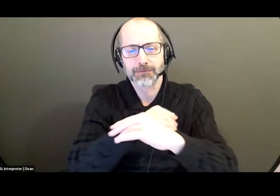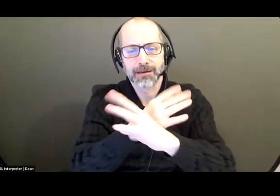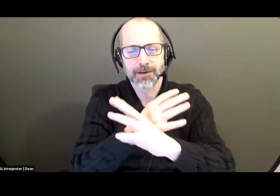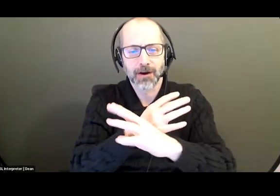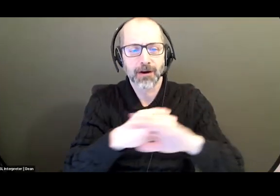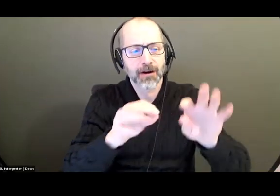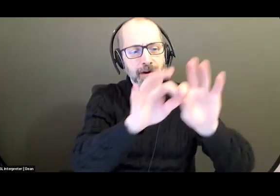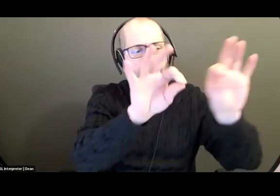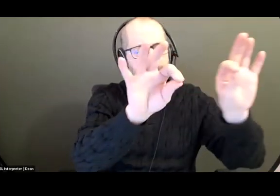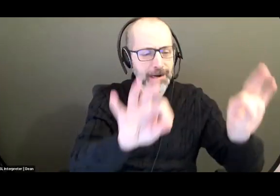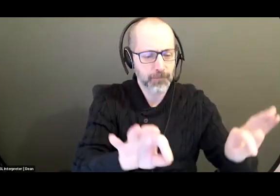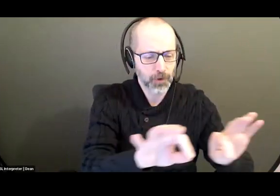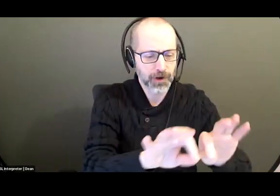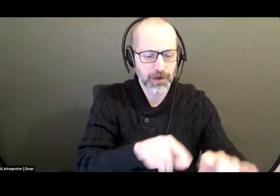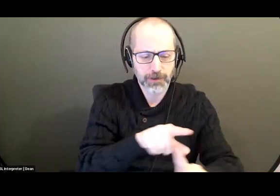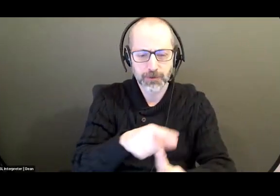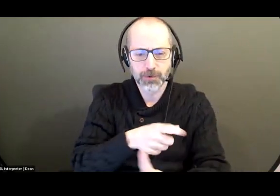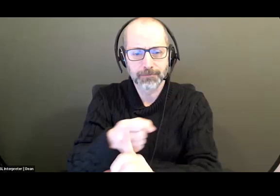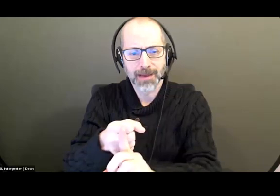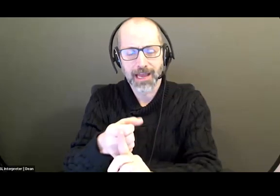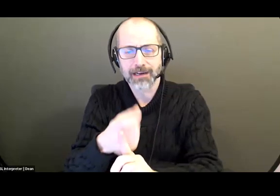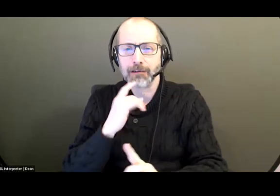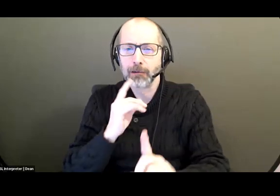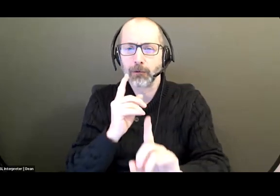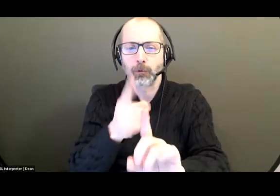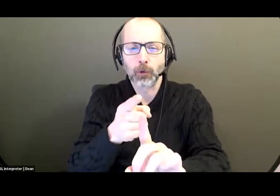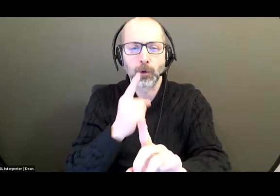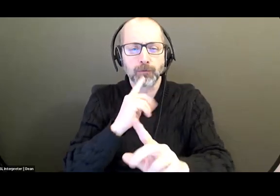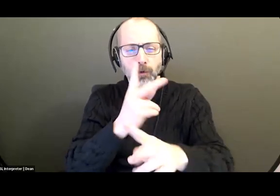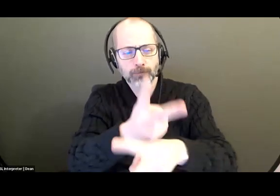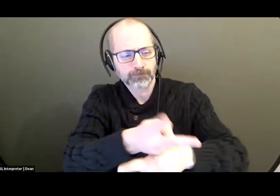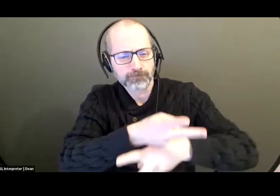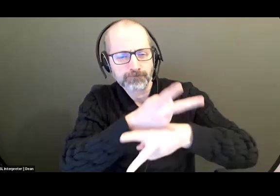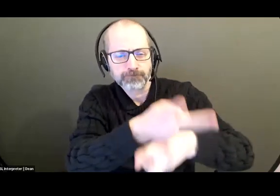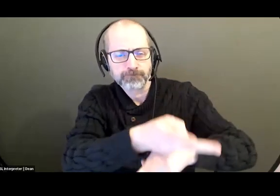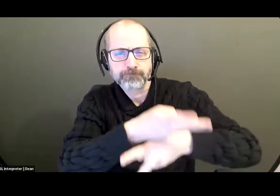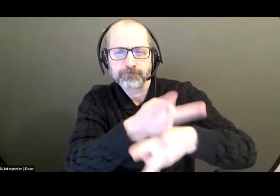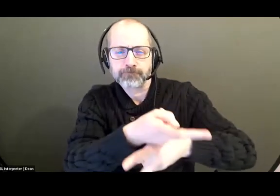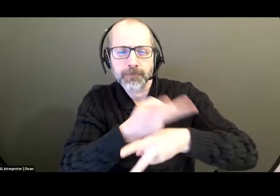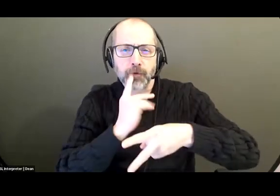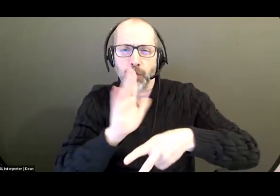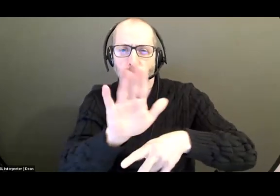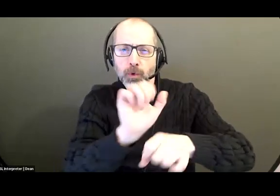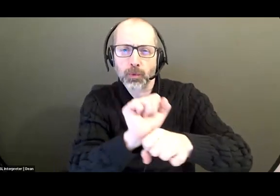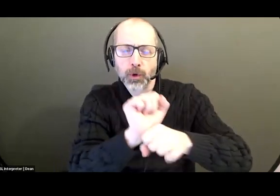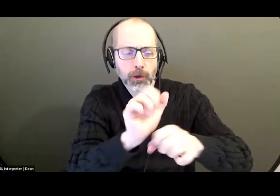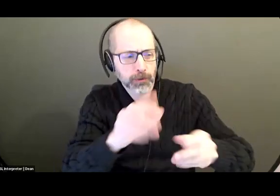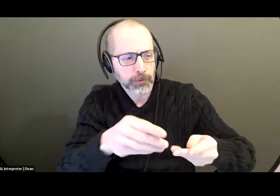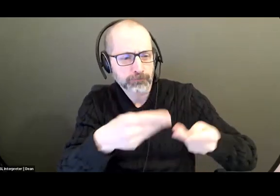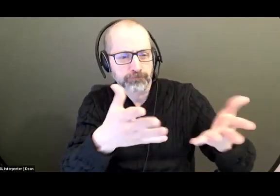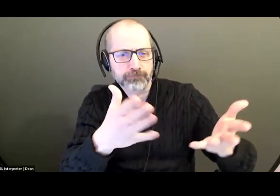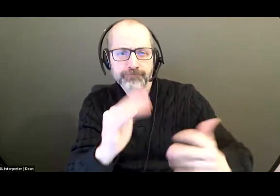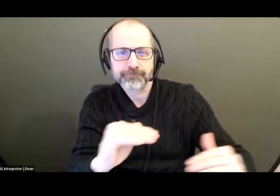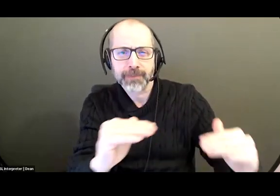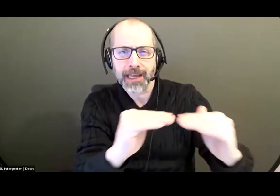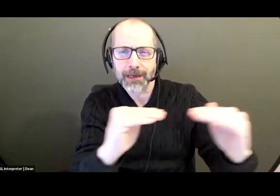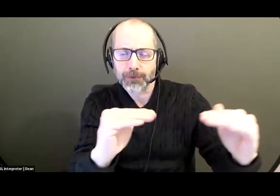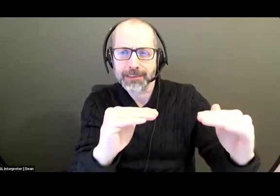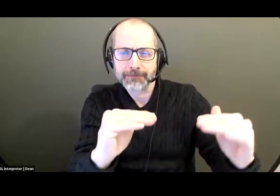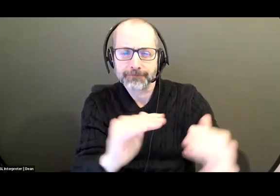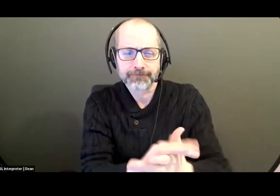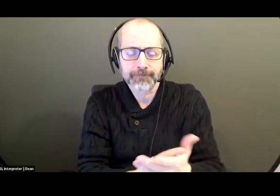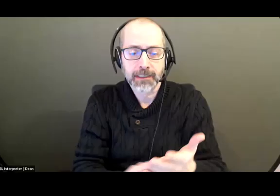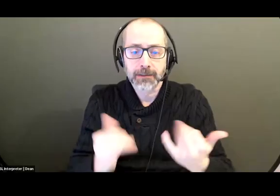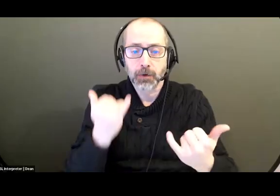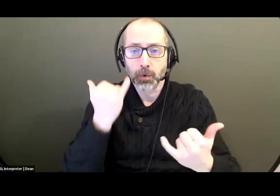So welcome to today's webinar, From Framework to Impact, Equity-Oriented Care in Practice.